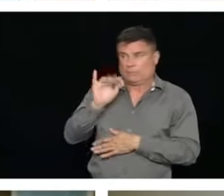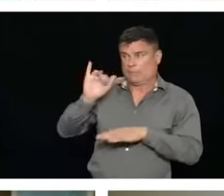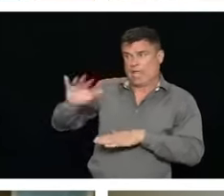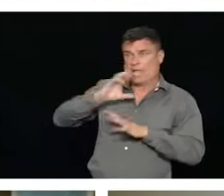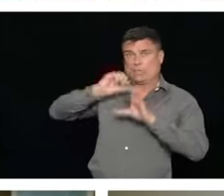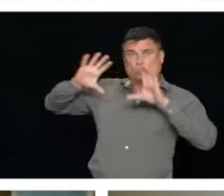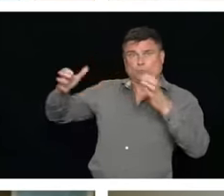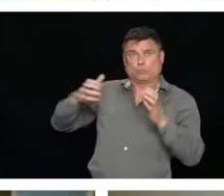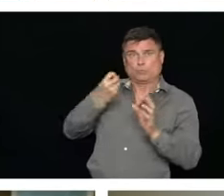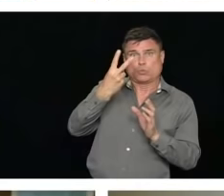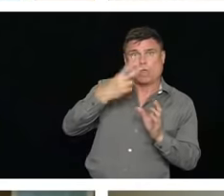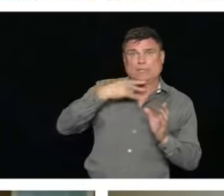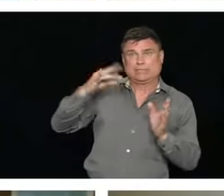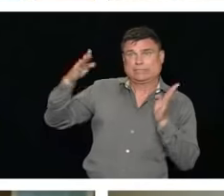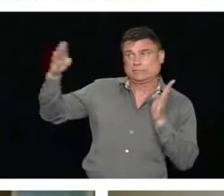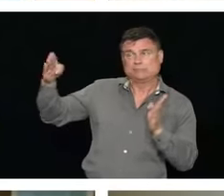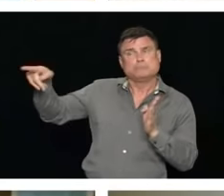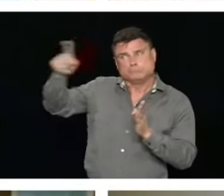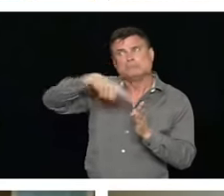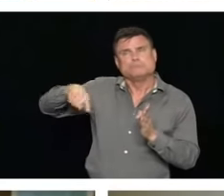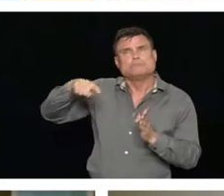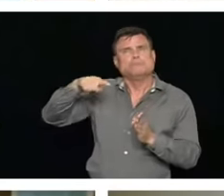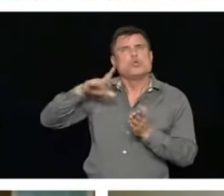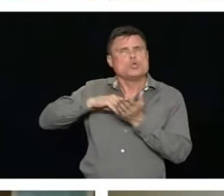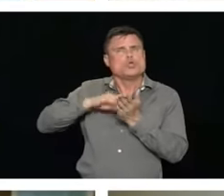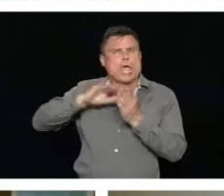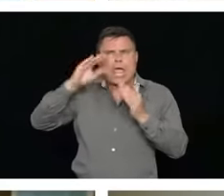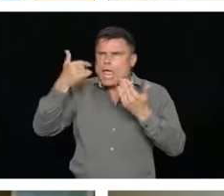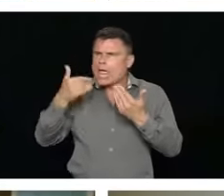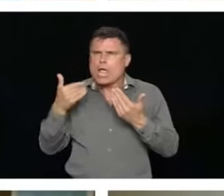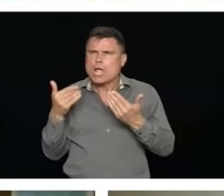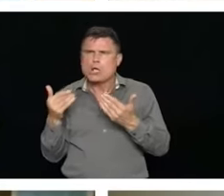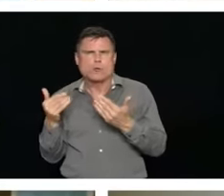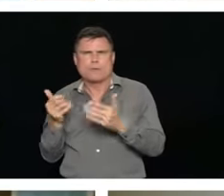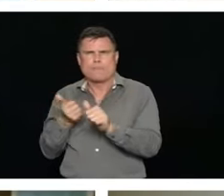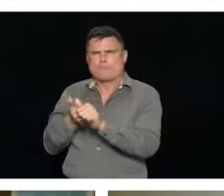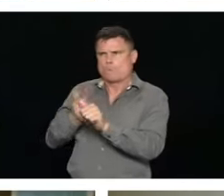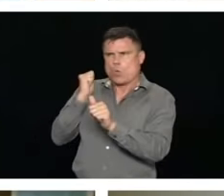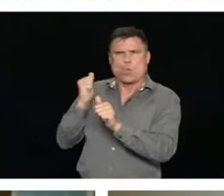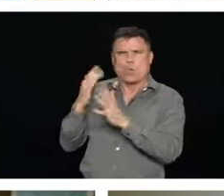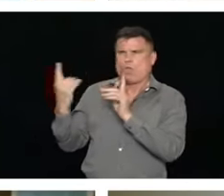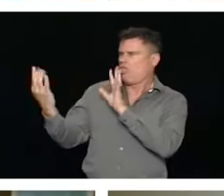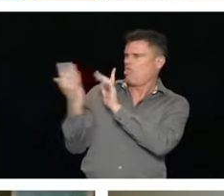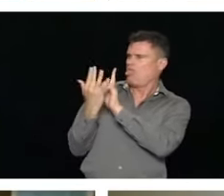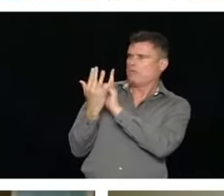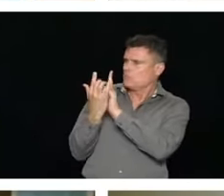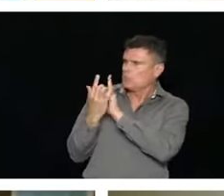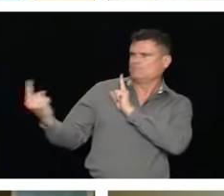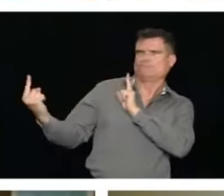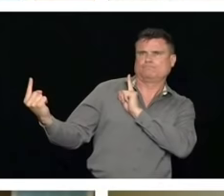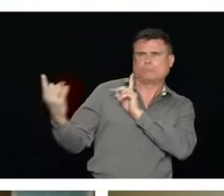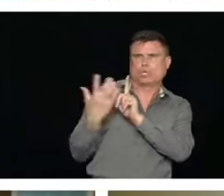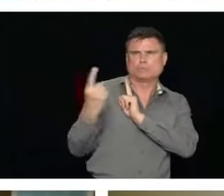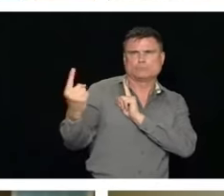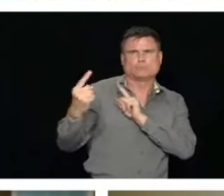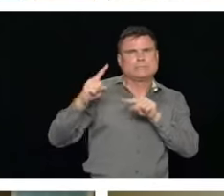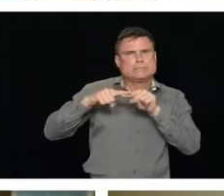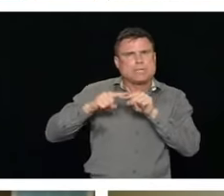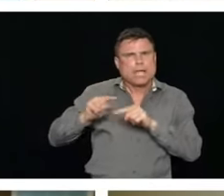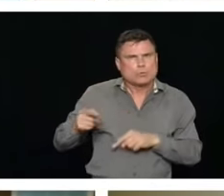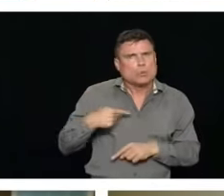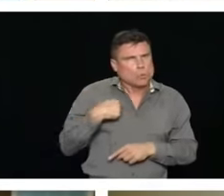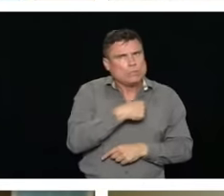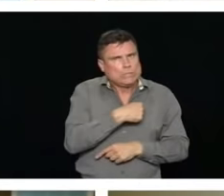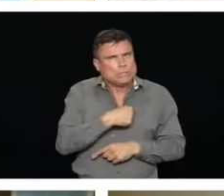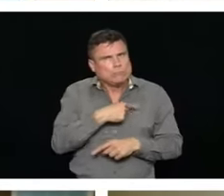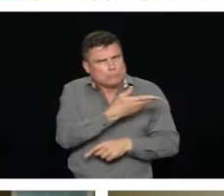So we are looking to them to try and social distance where they can. When it comes to this, to the little kids, it's